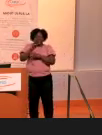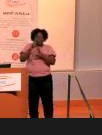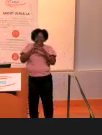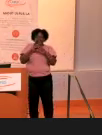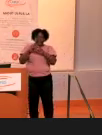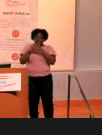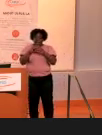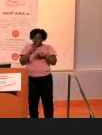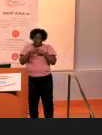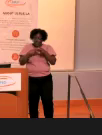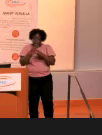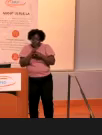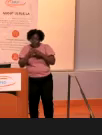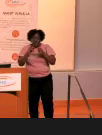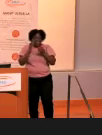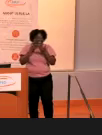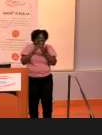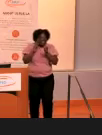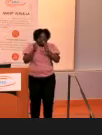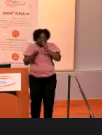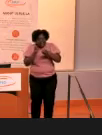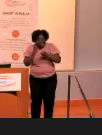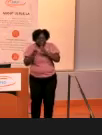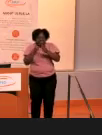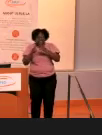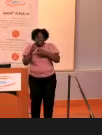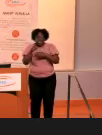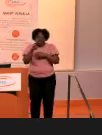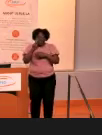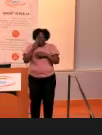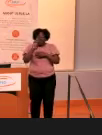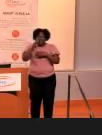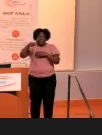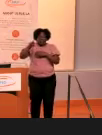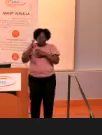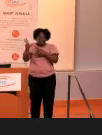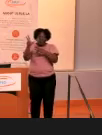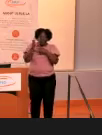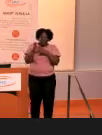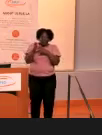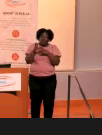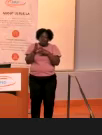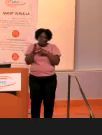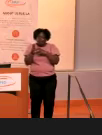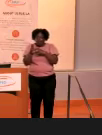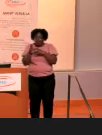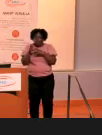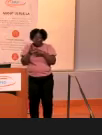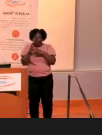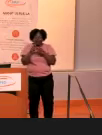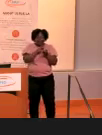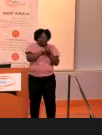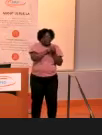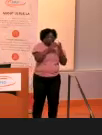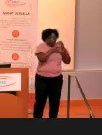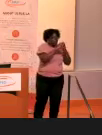the CAR T cell receptor onto the cell. Following that process, we turn the cells back into a T cell so they